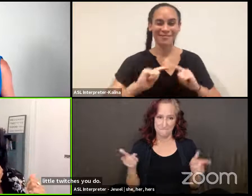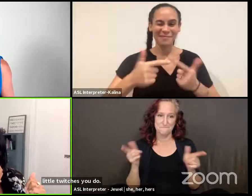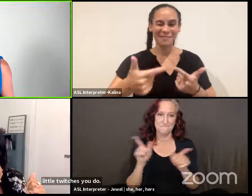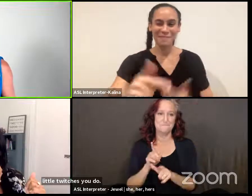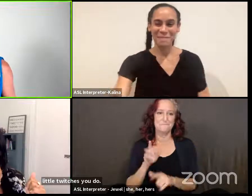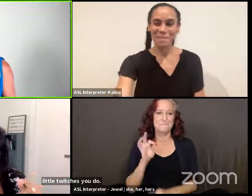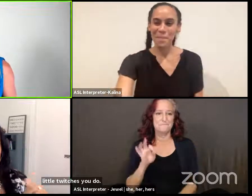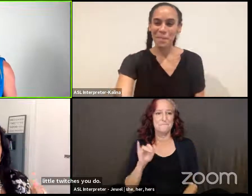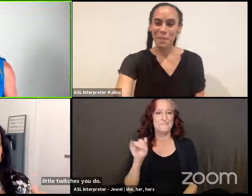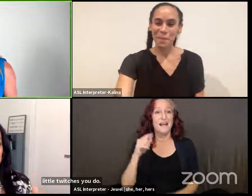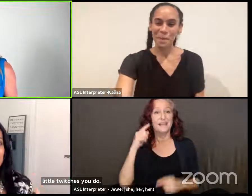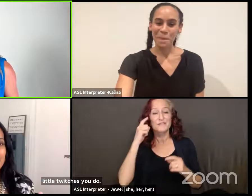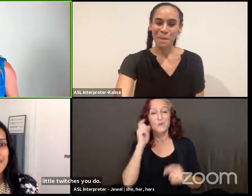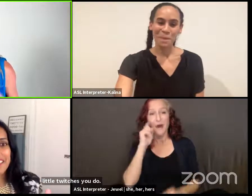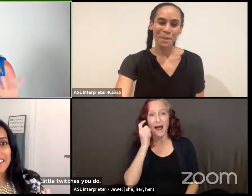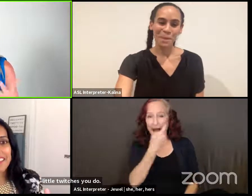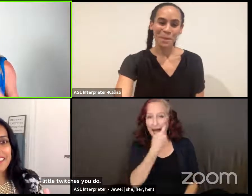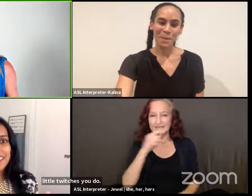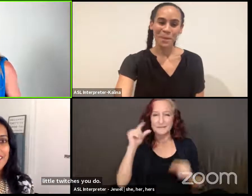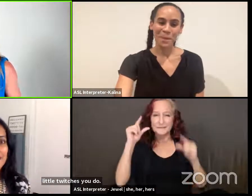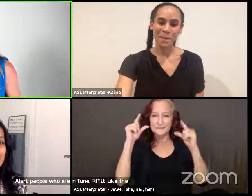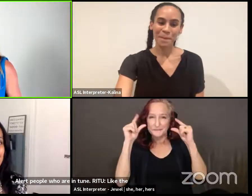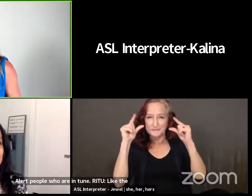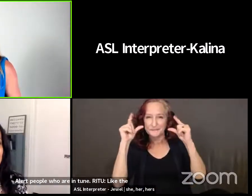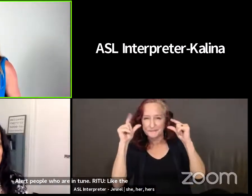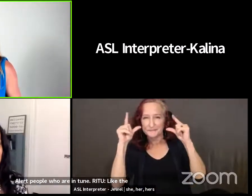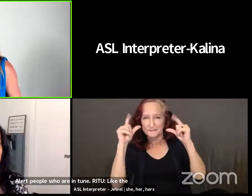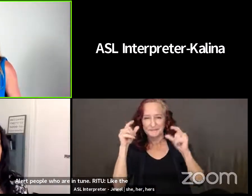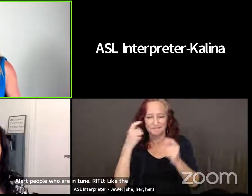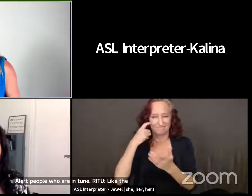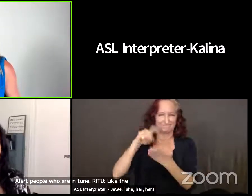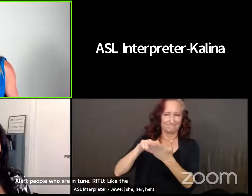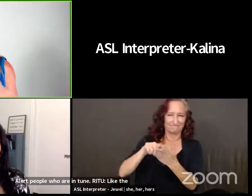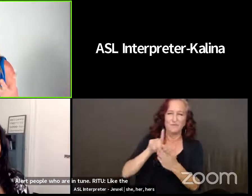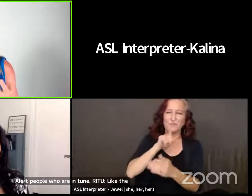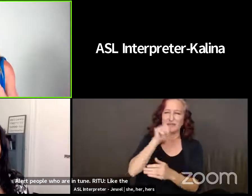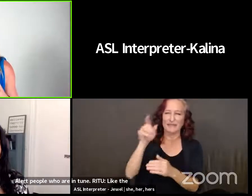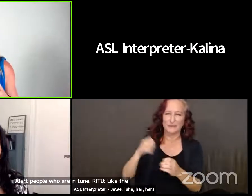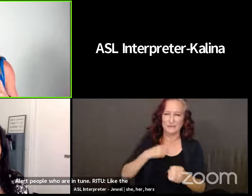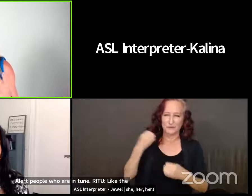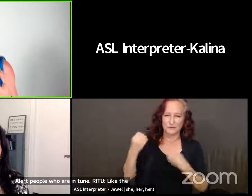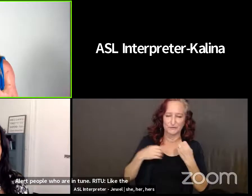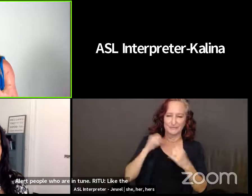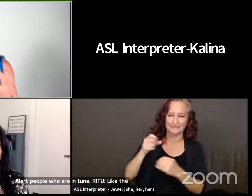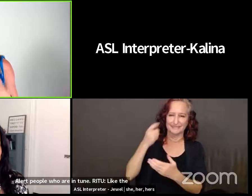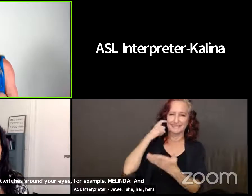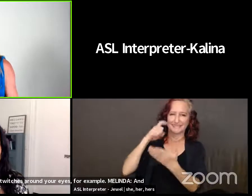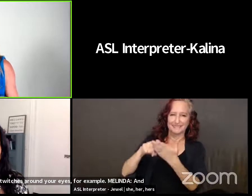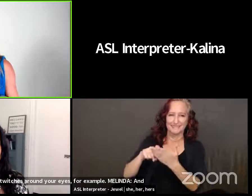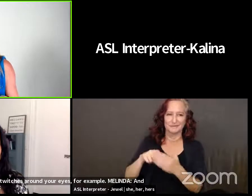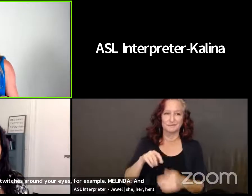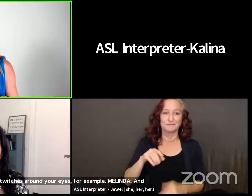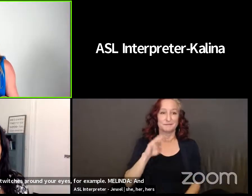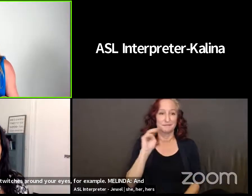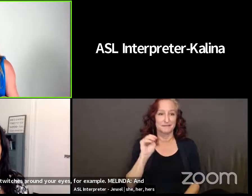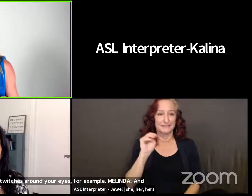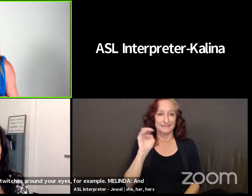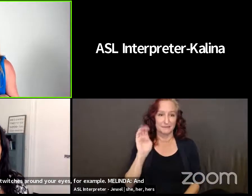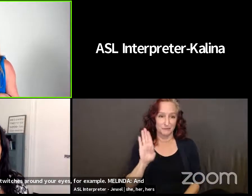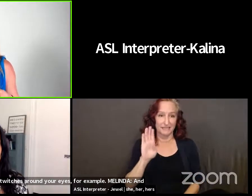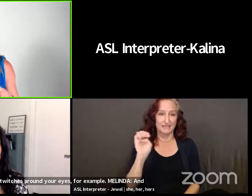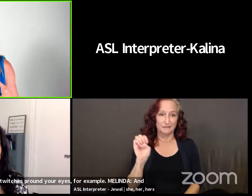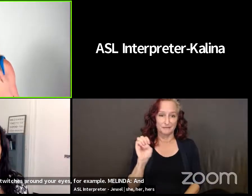right. Mm-hmm. And that study was looking at, if you prime a